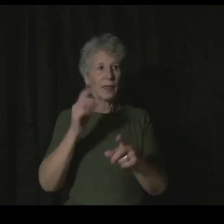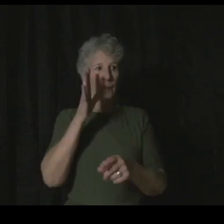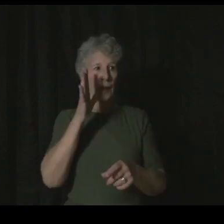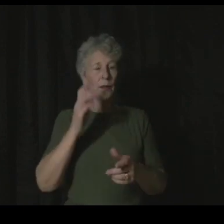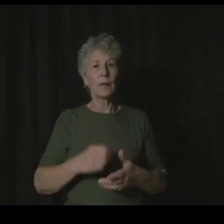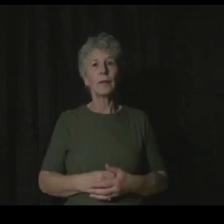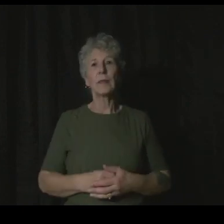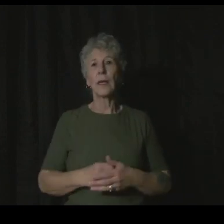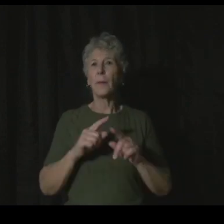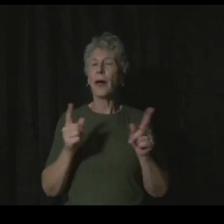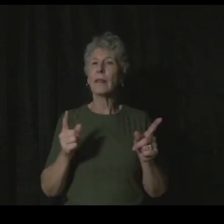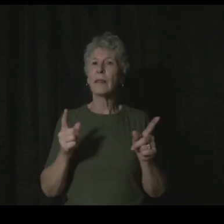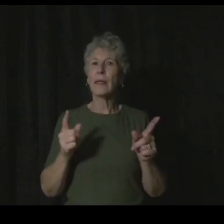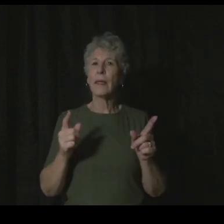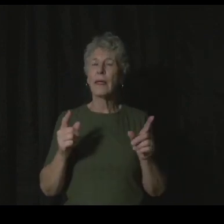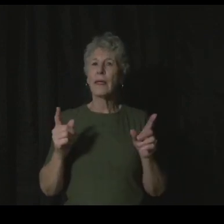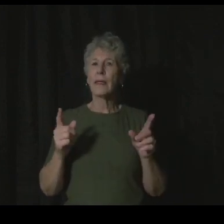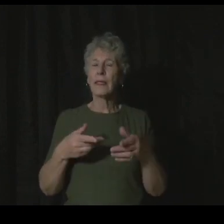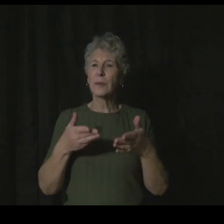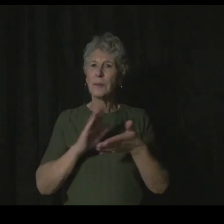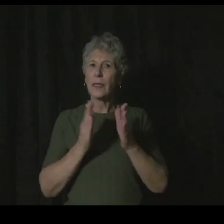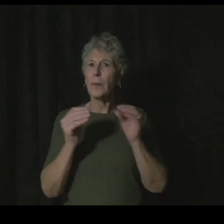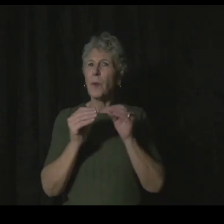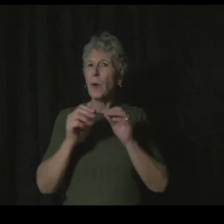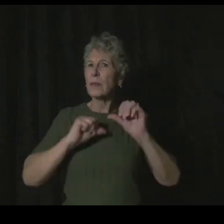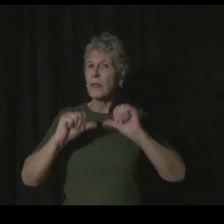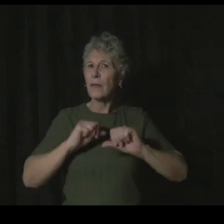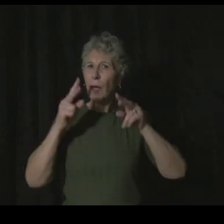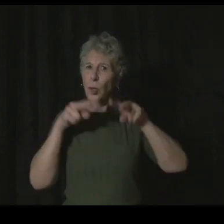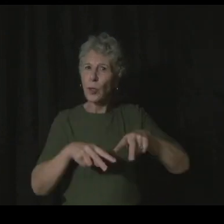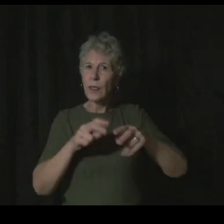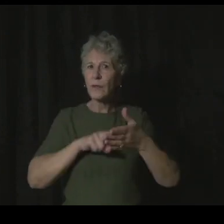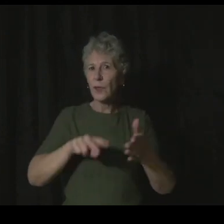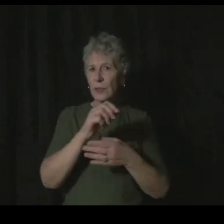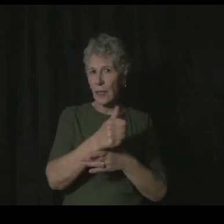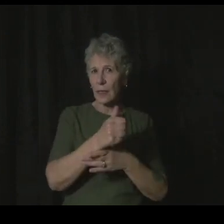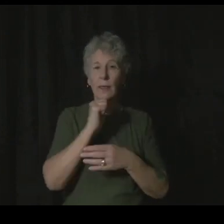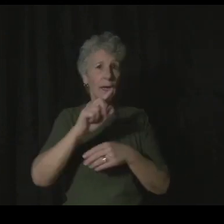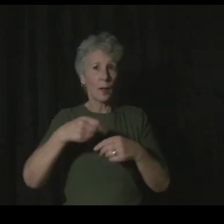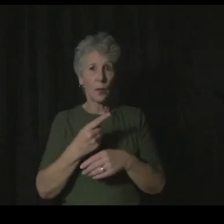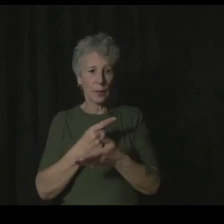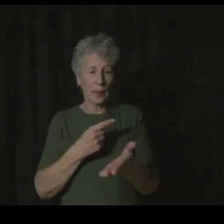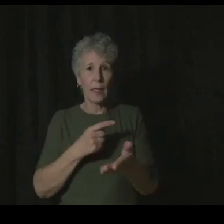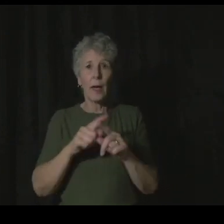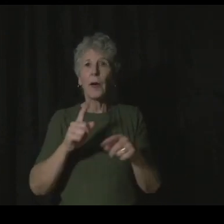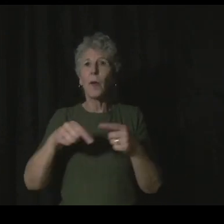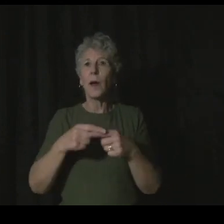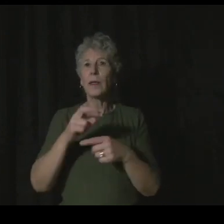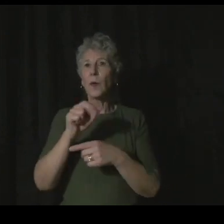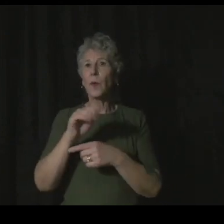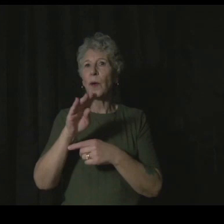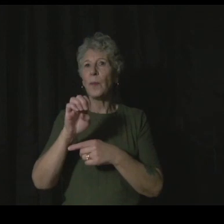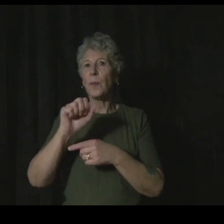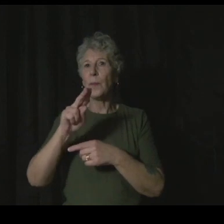But let's get a little more scientific and look at verse 10. "And not only so, but also when Rebekah had